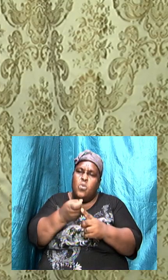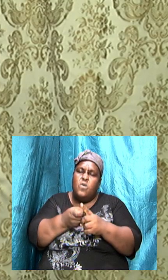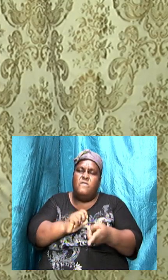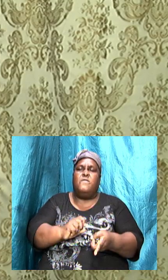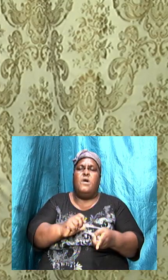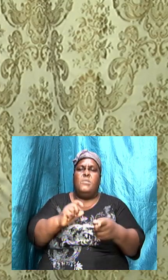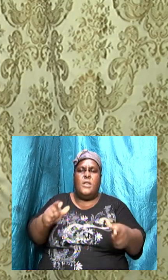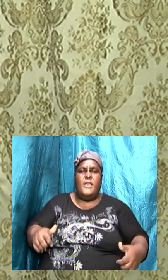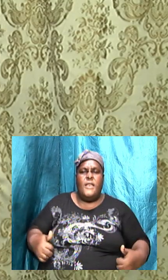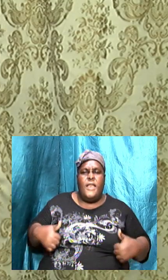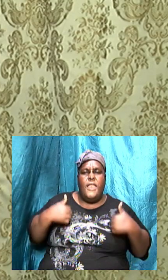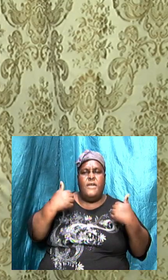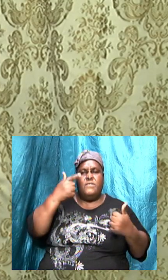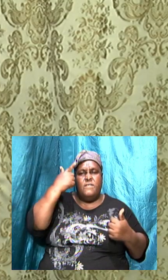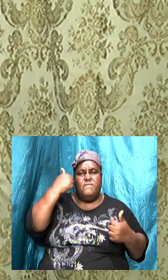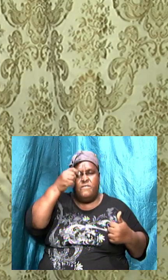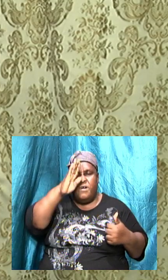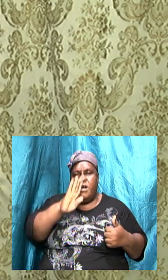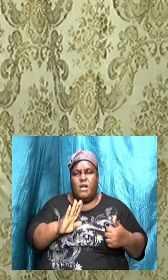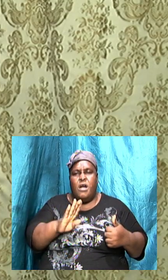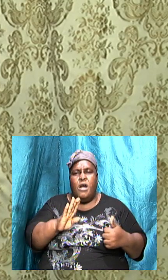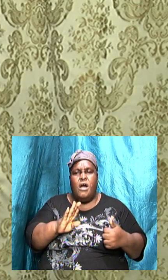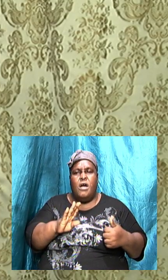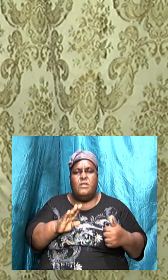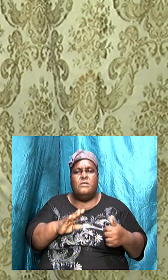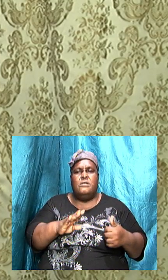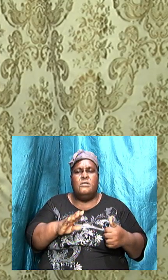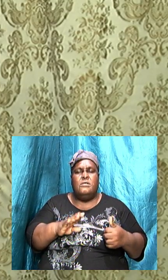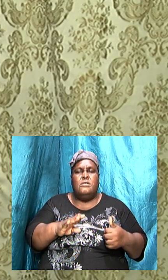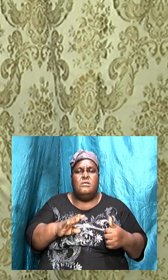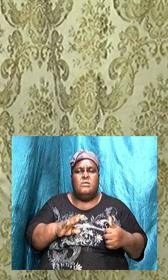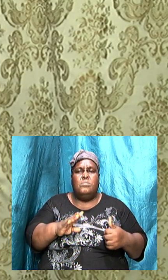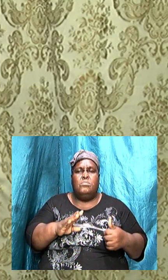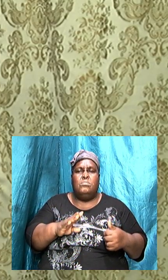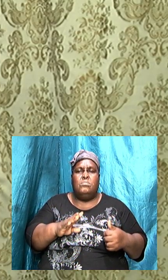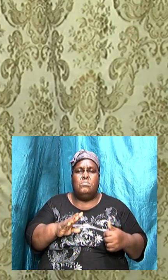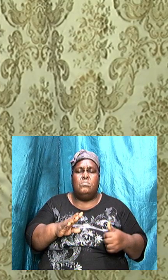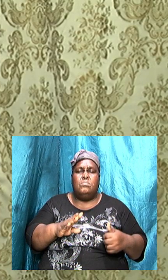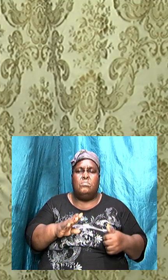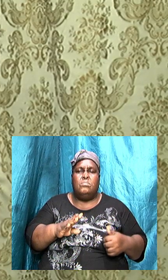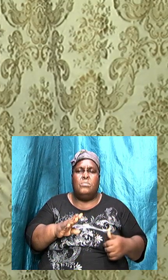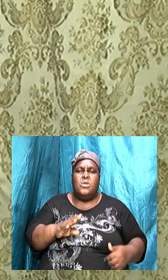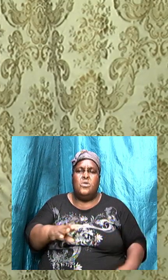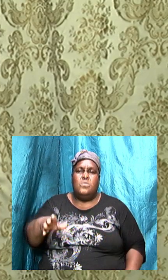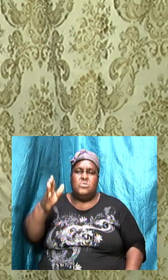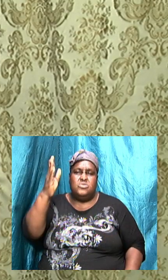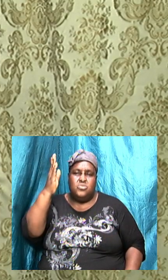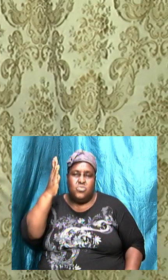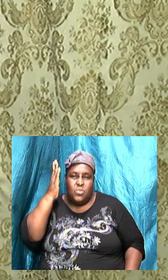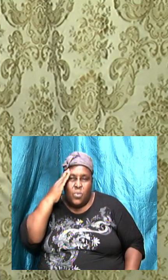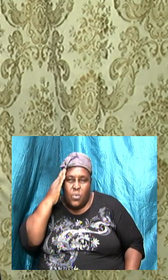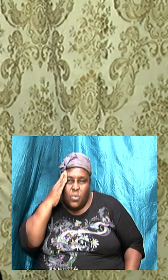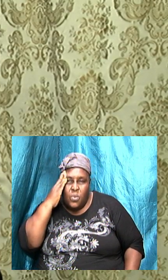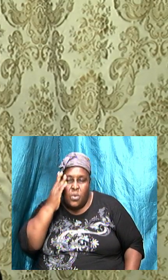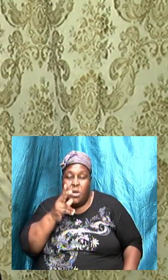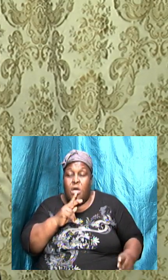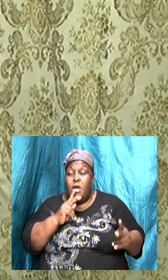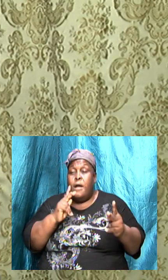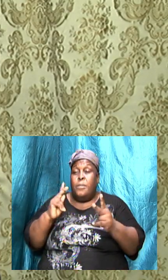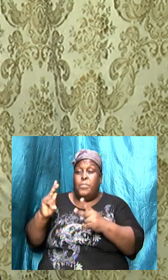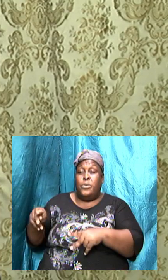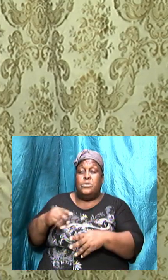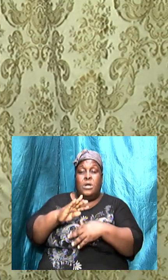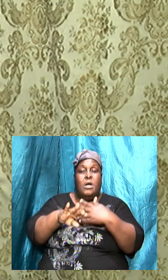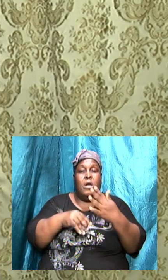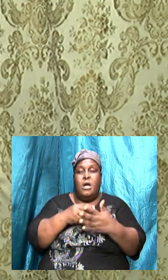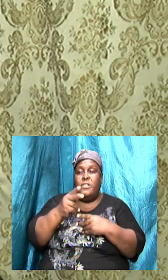church, be wary. And I put our church on notice. I put all the people